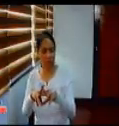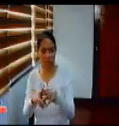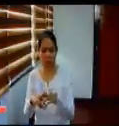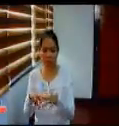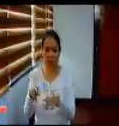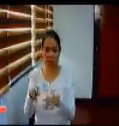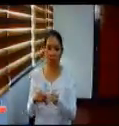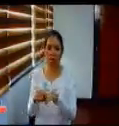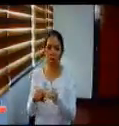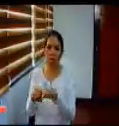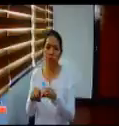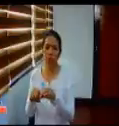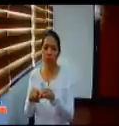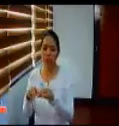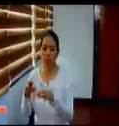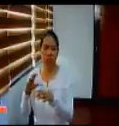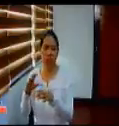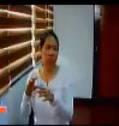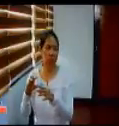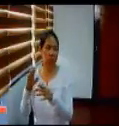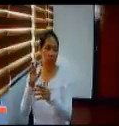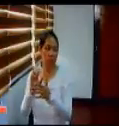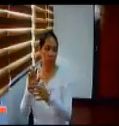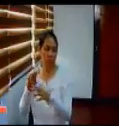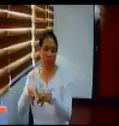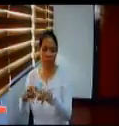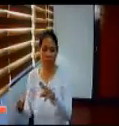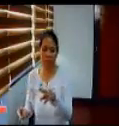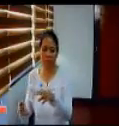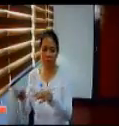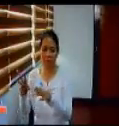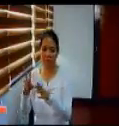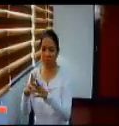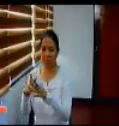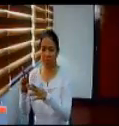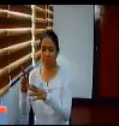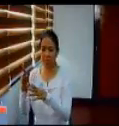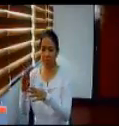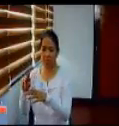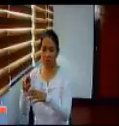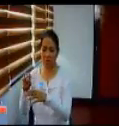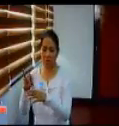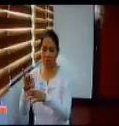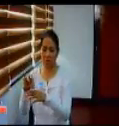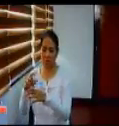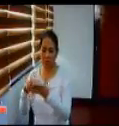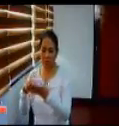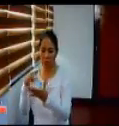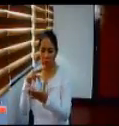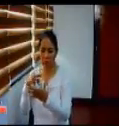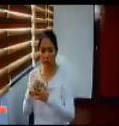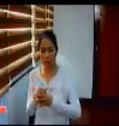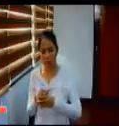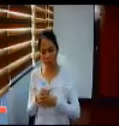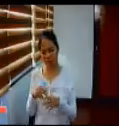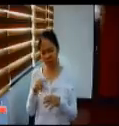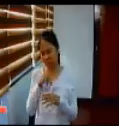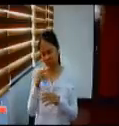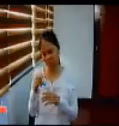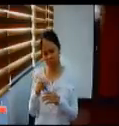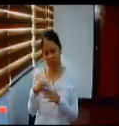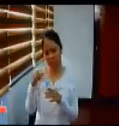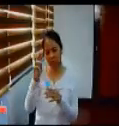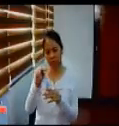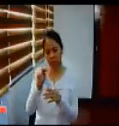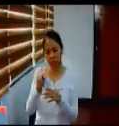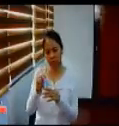And you don't need the extensive calculation or thinking or